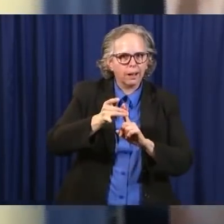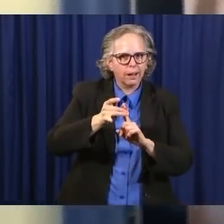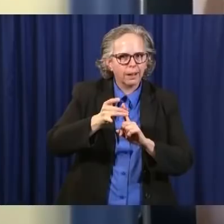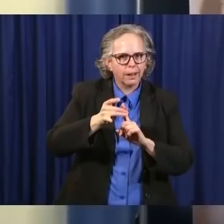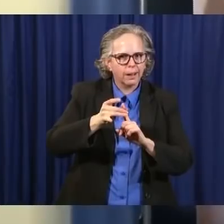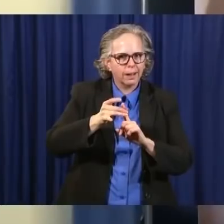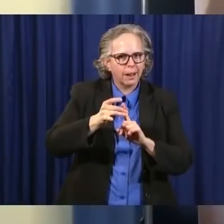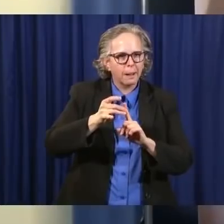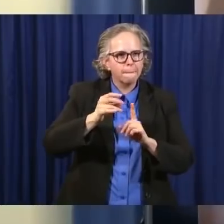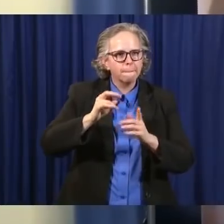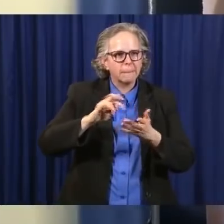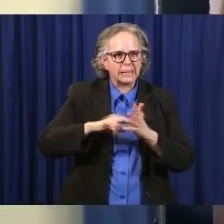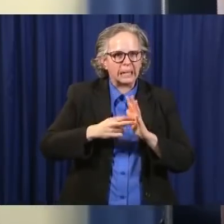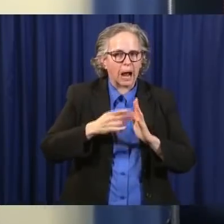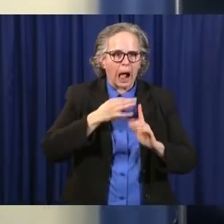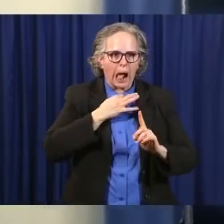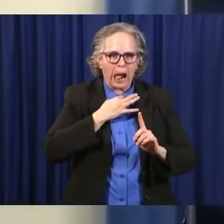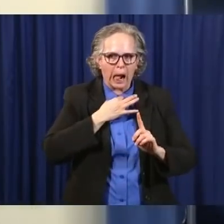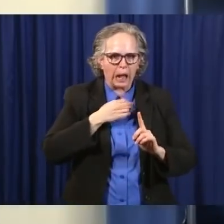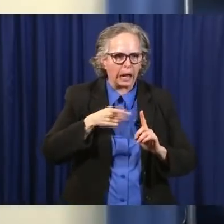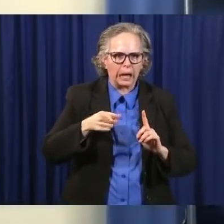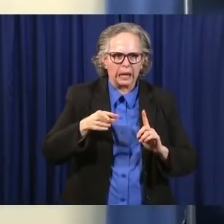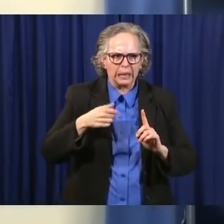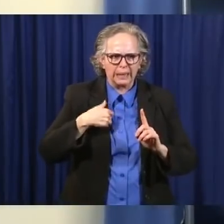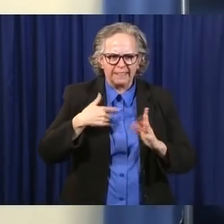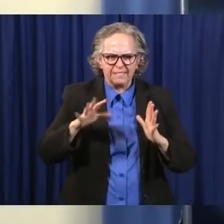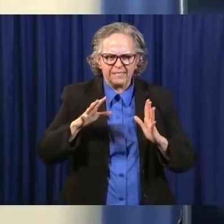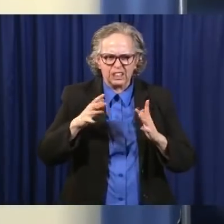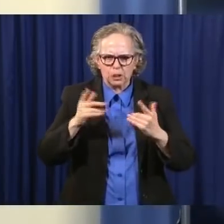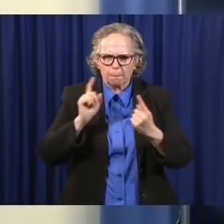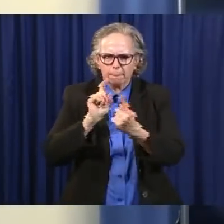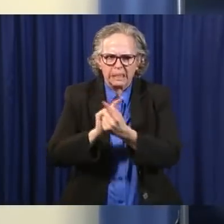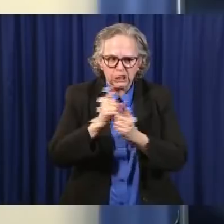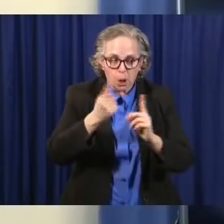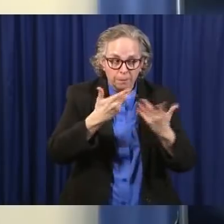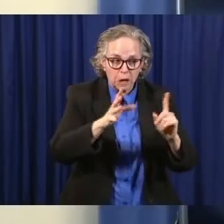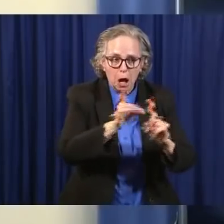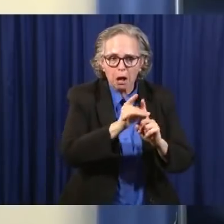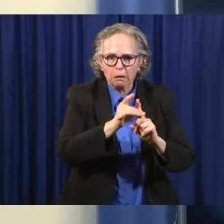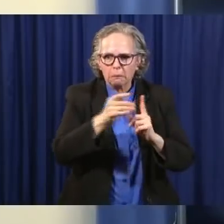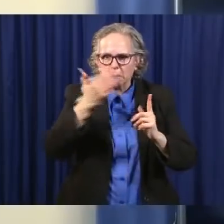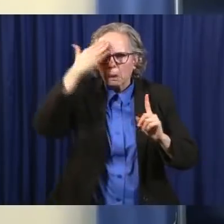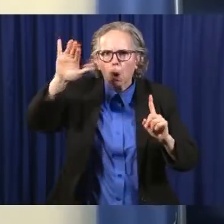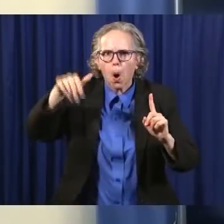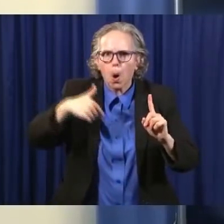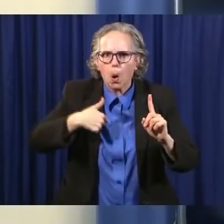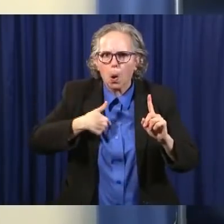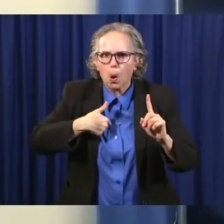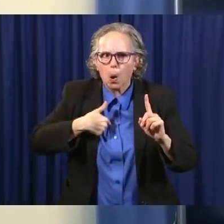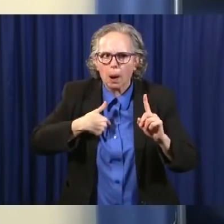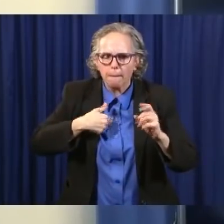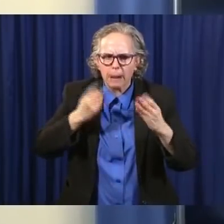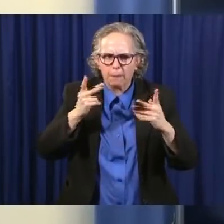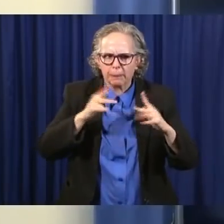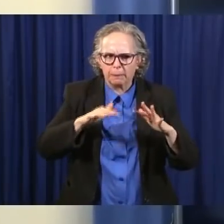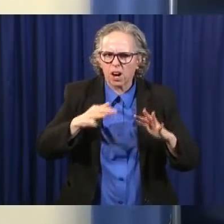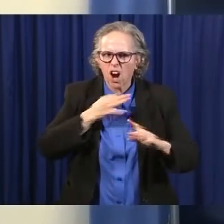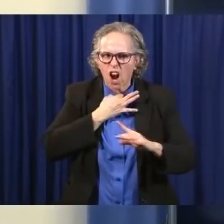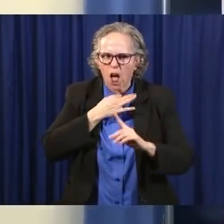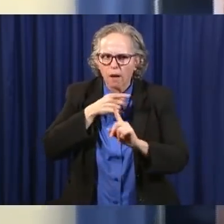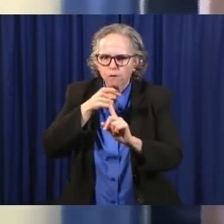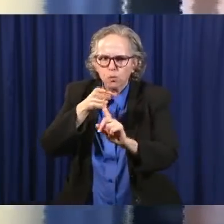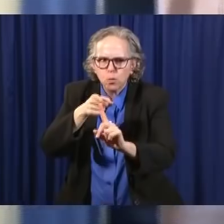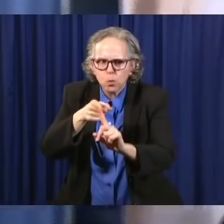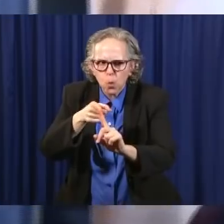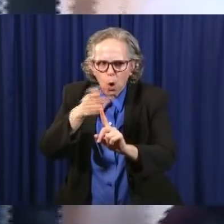wondering, do we know someone in our lives who's had it? So I bet a lot of people were curious to see that you did.